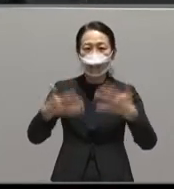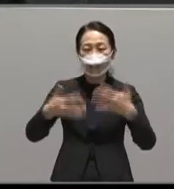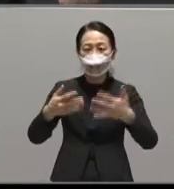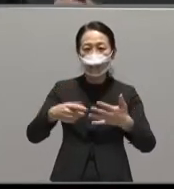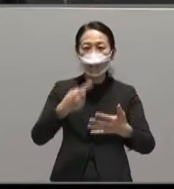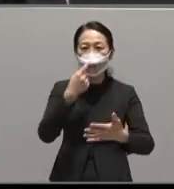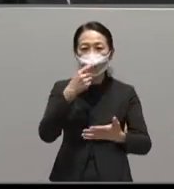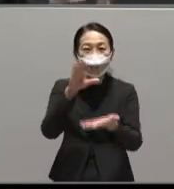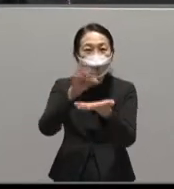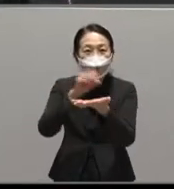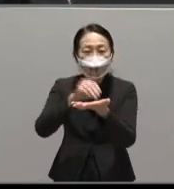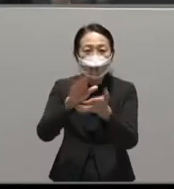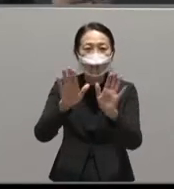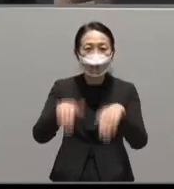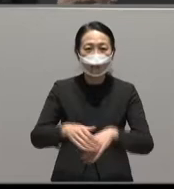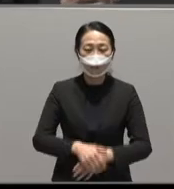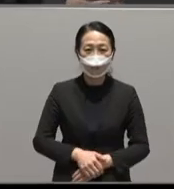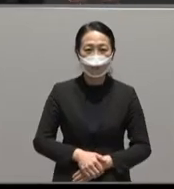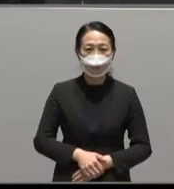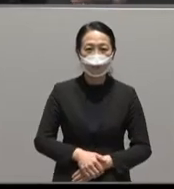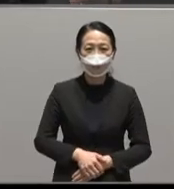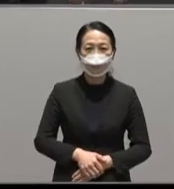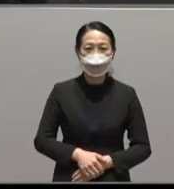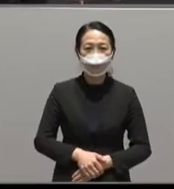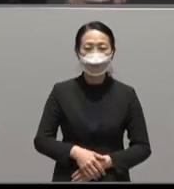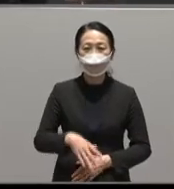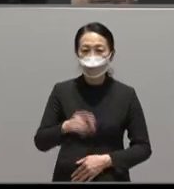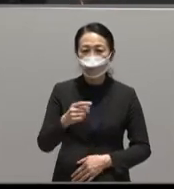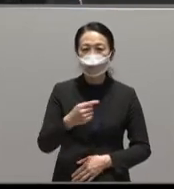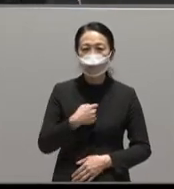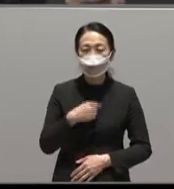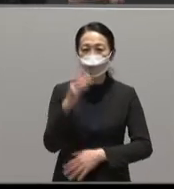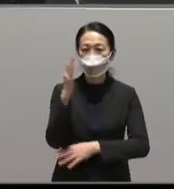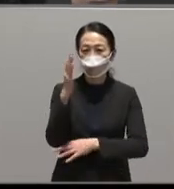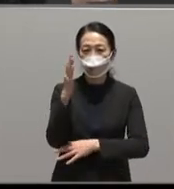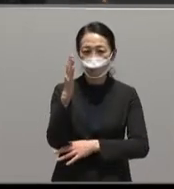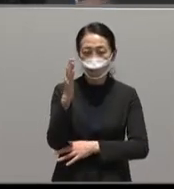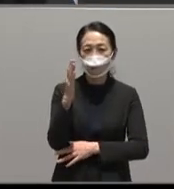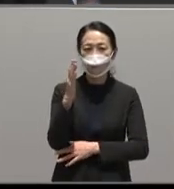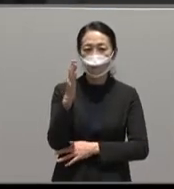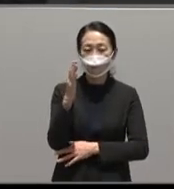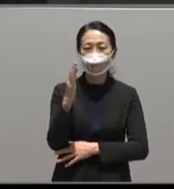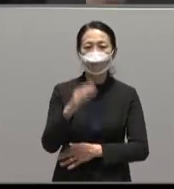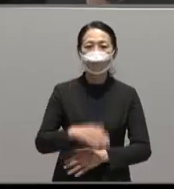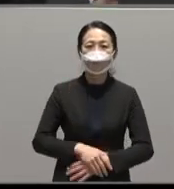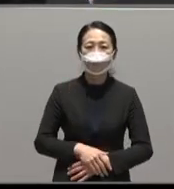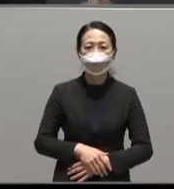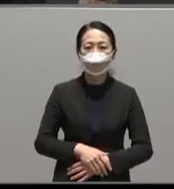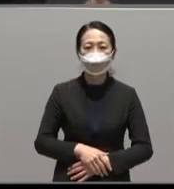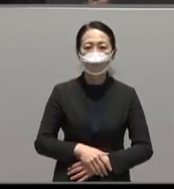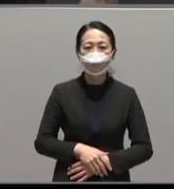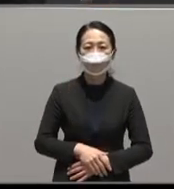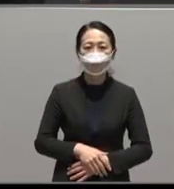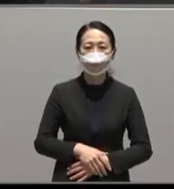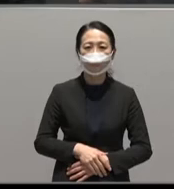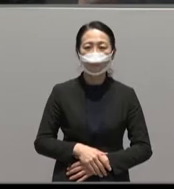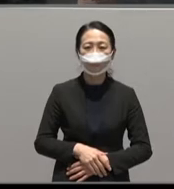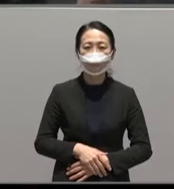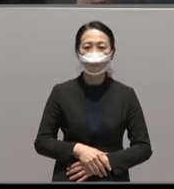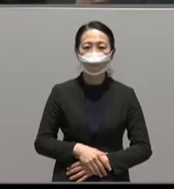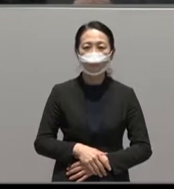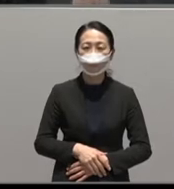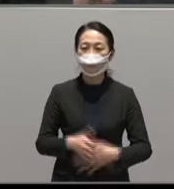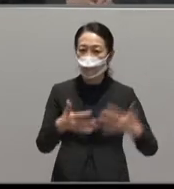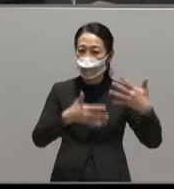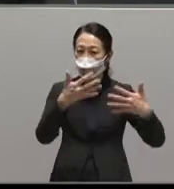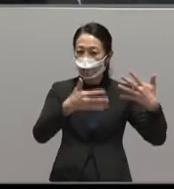is a sponsor of the Olympic, interviewed me. So I would like to begin with this interview. So